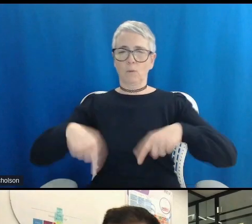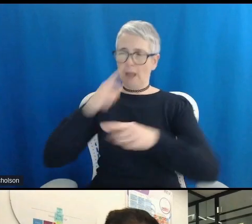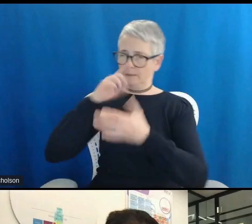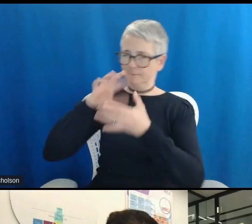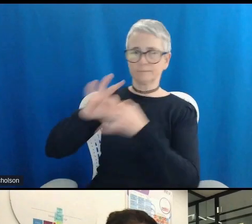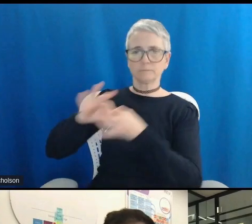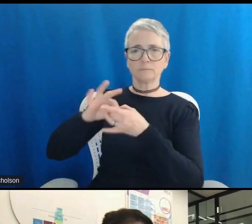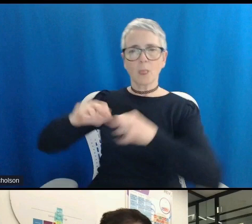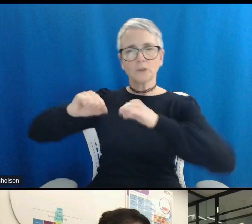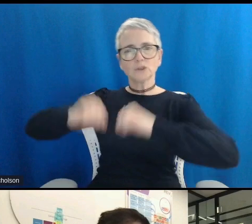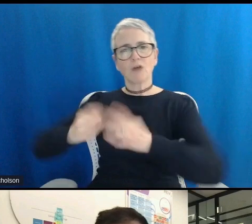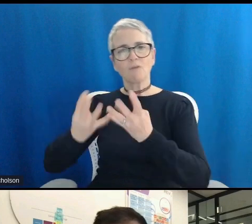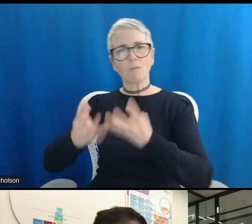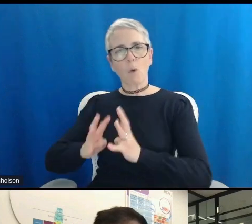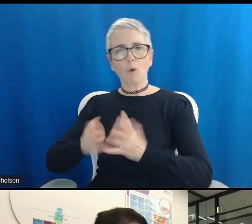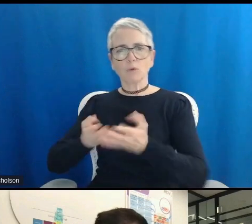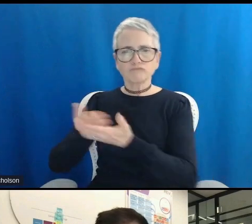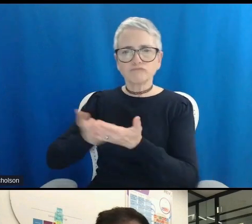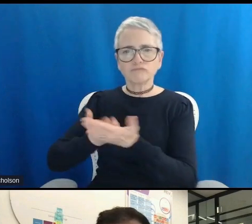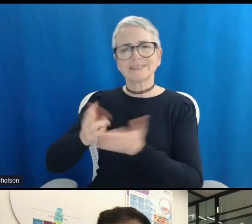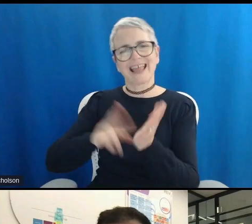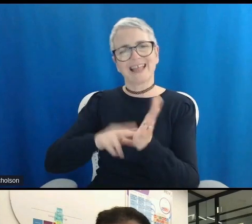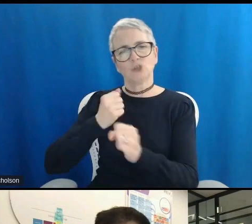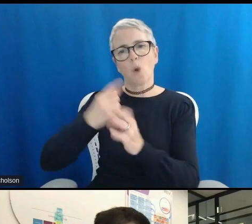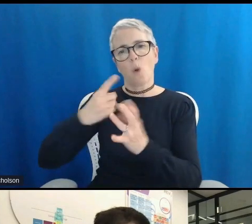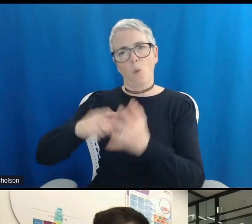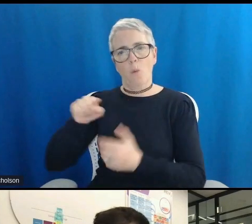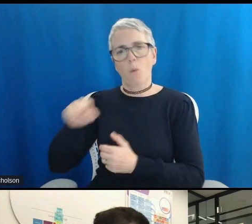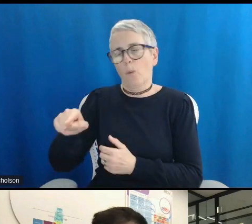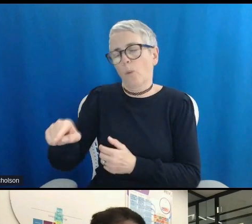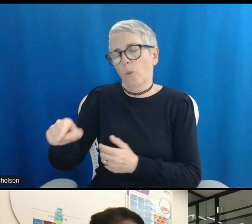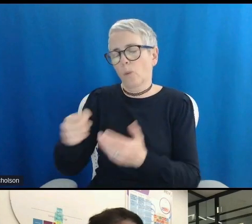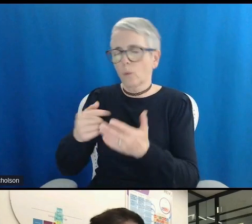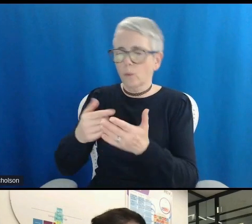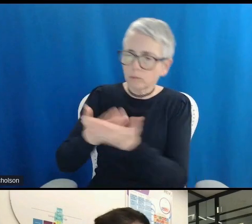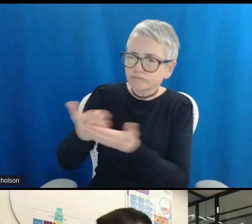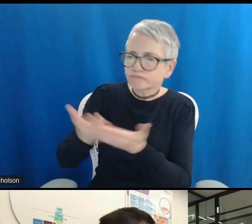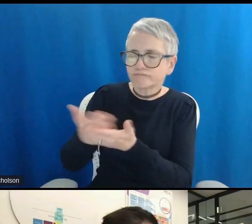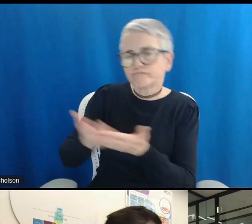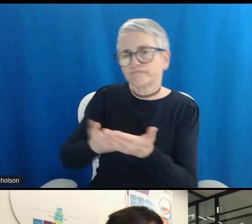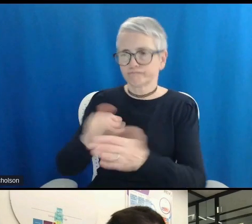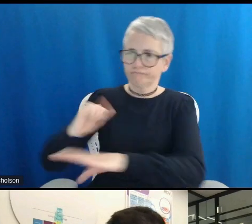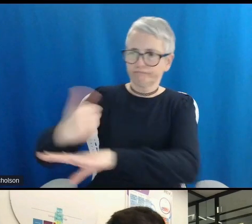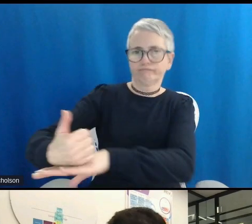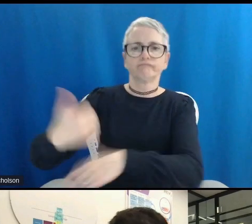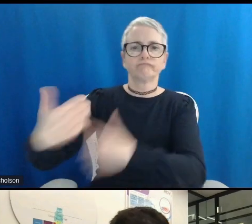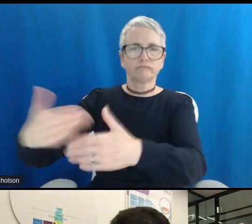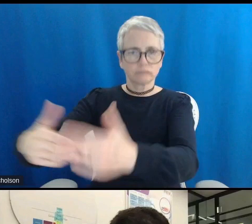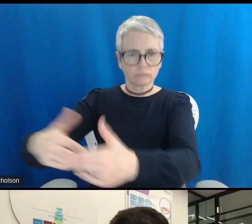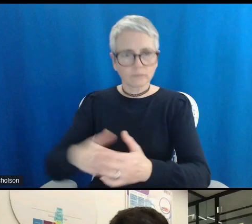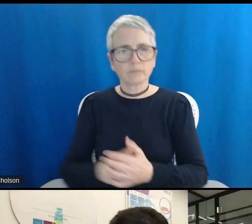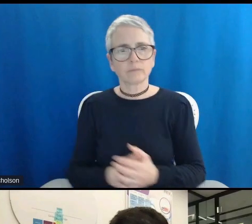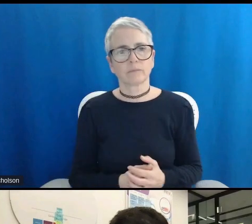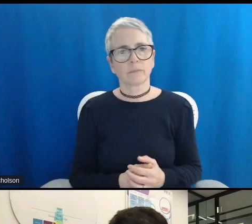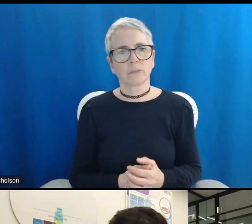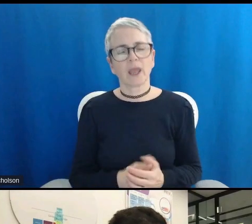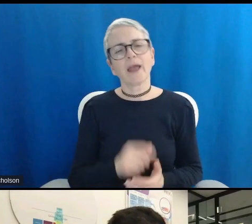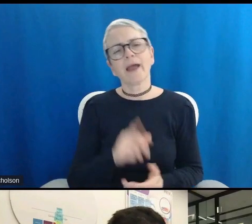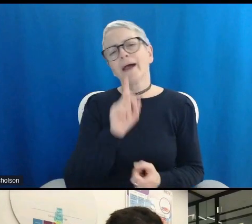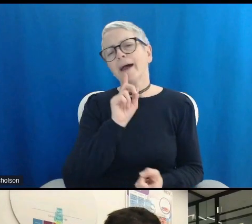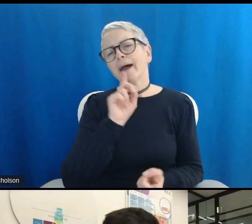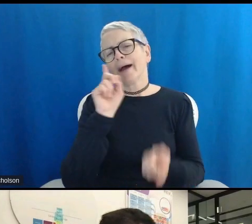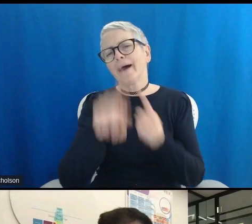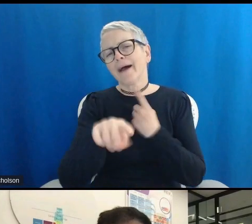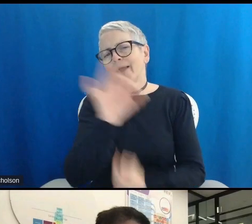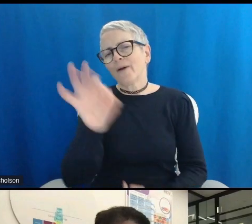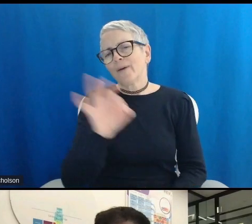Hackautism, which is an NGO that focuses on the connections between innovation and autism. And two things regarding to your what you've mentioned